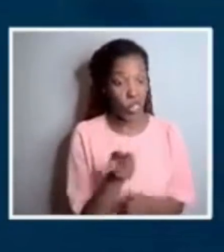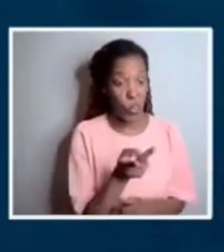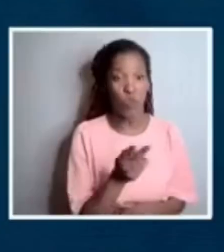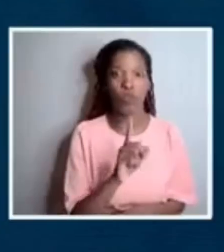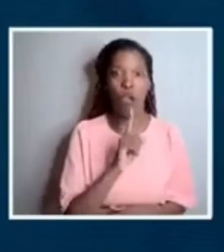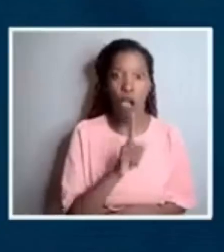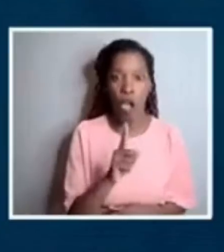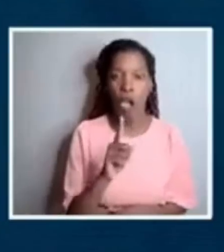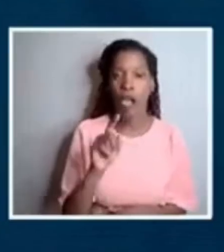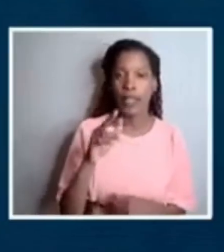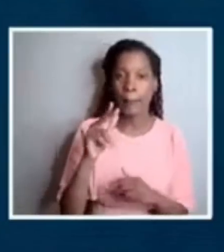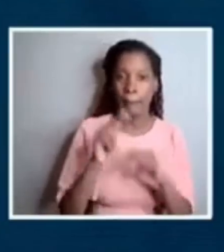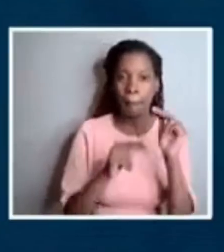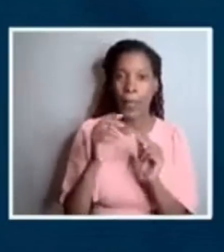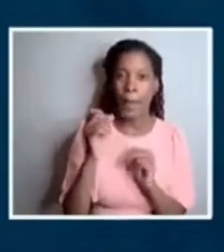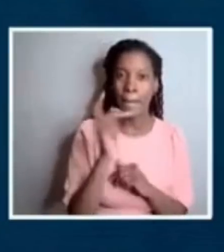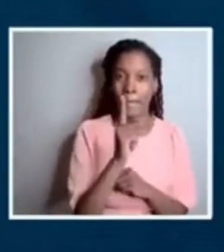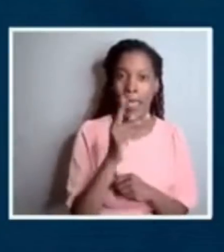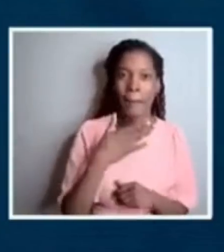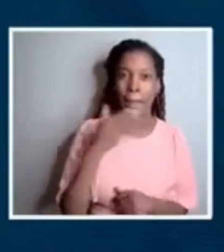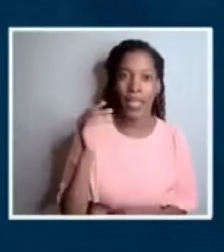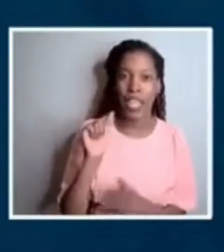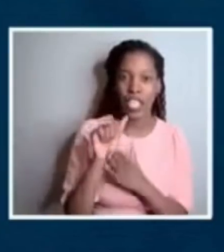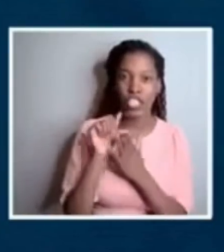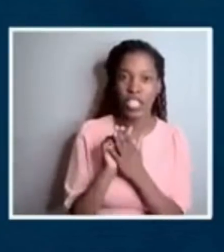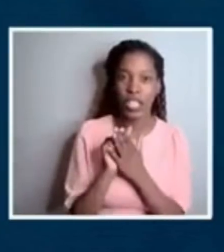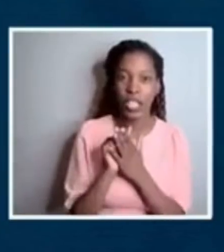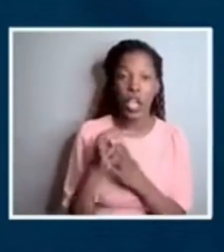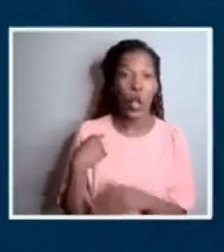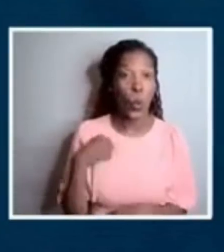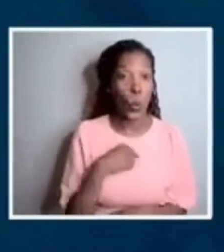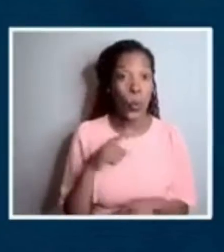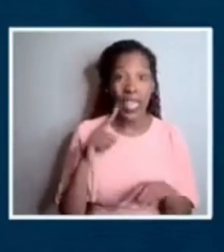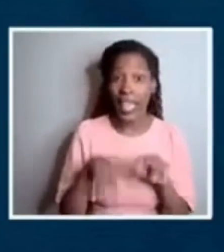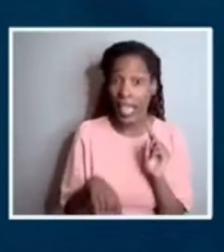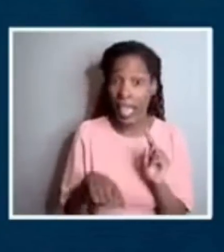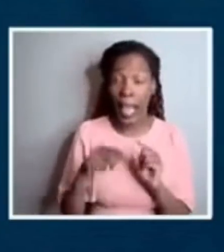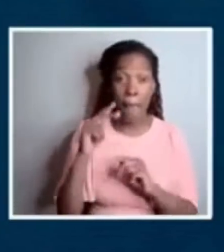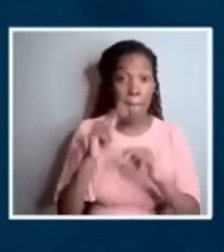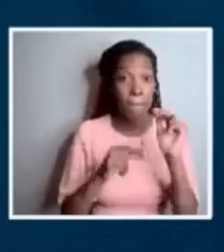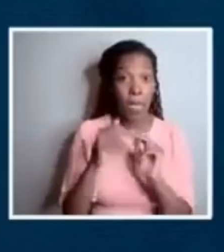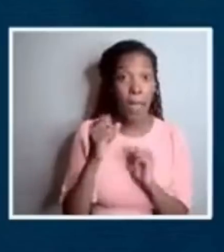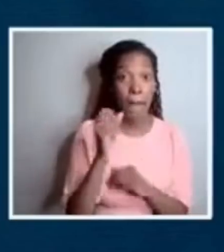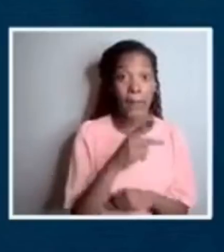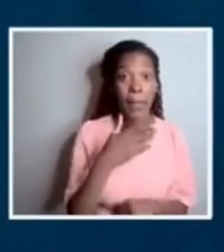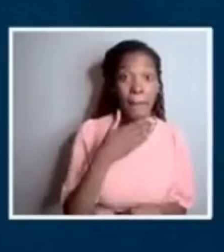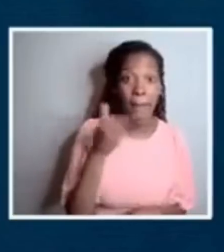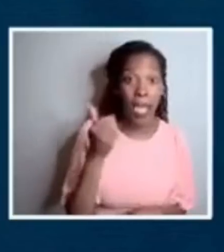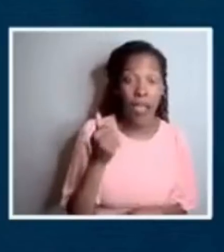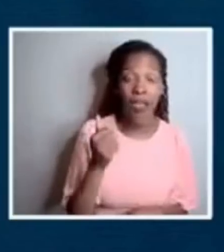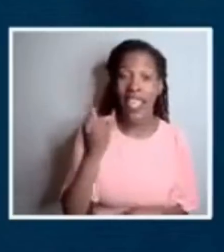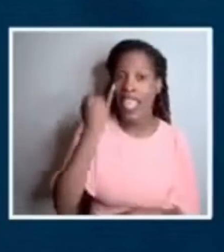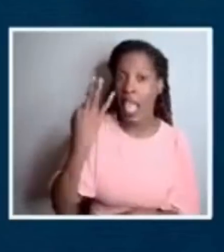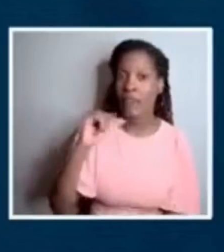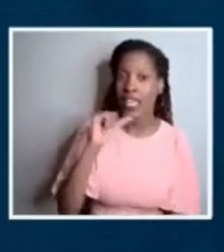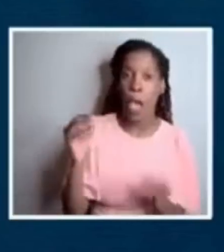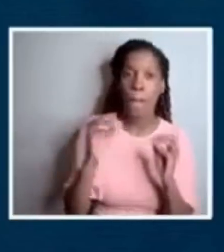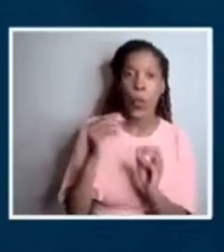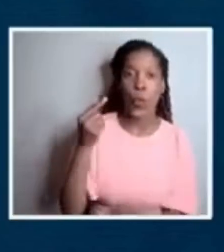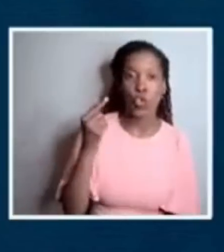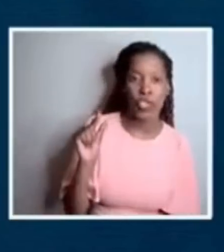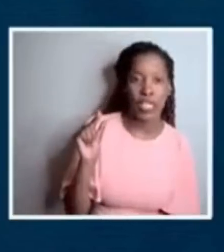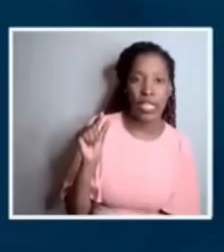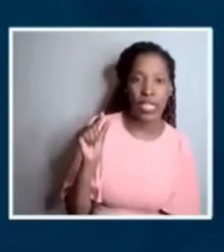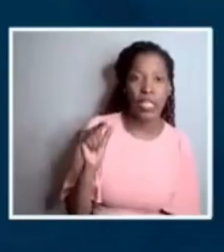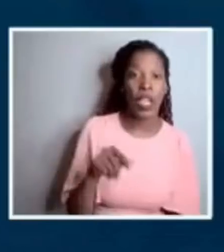cannot build back better unless we build back greener. Our workers and families need both of